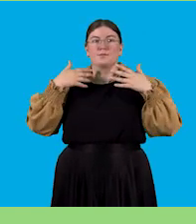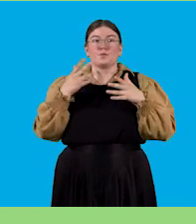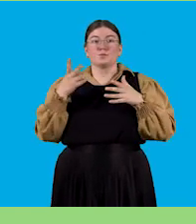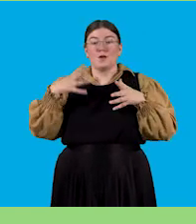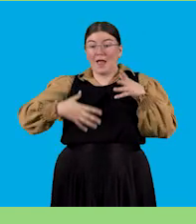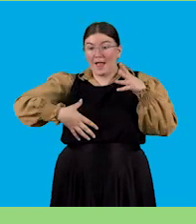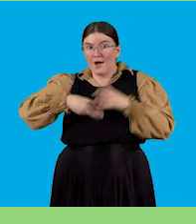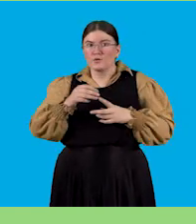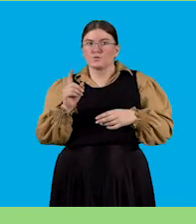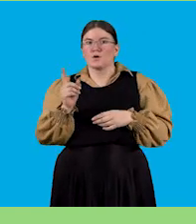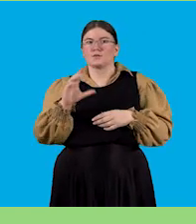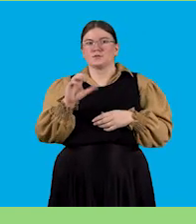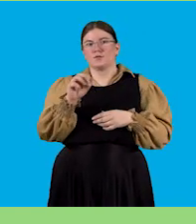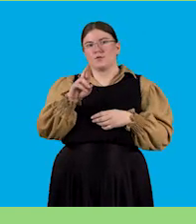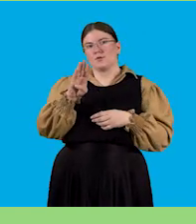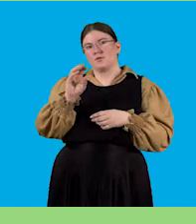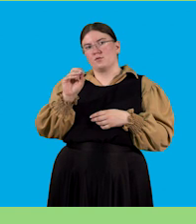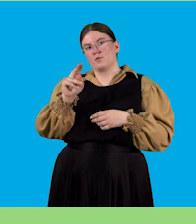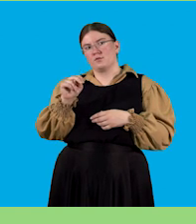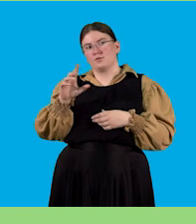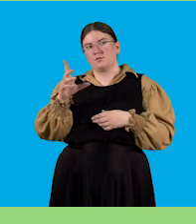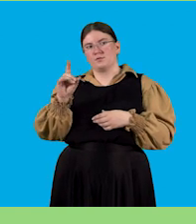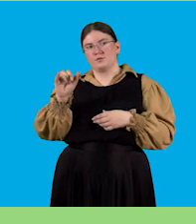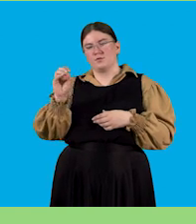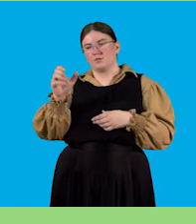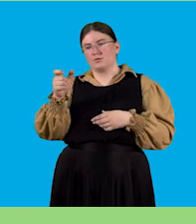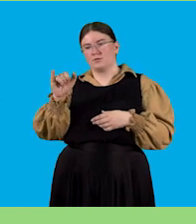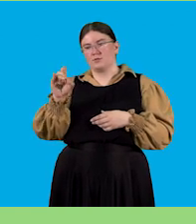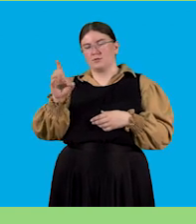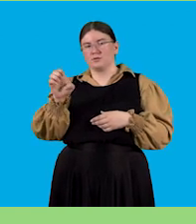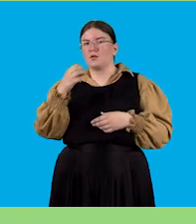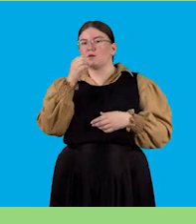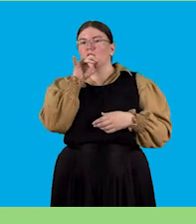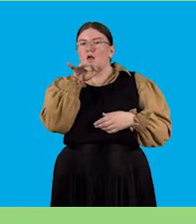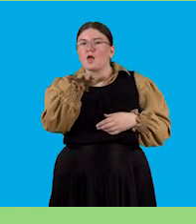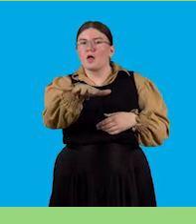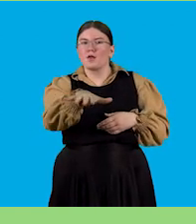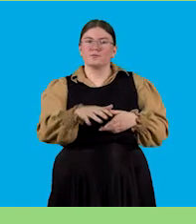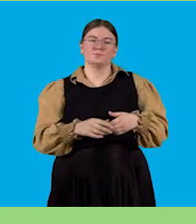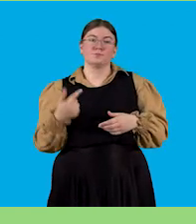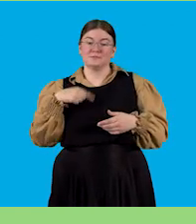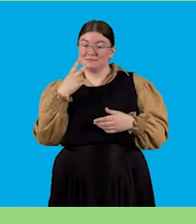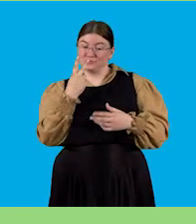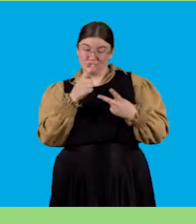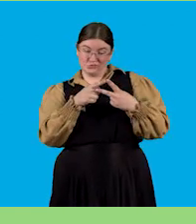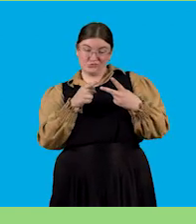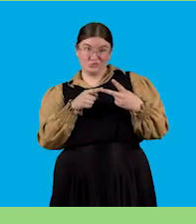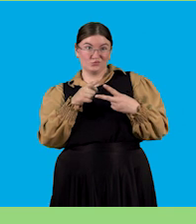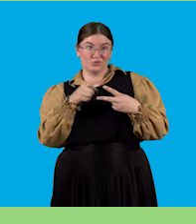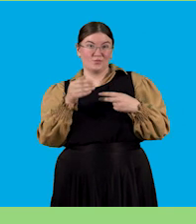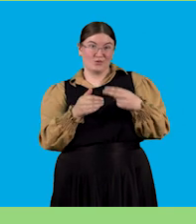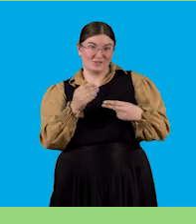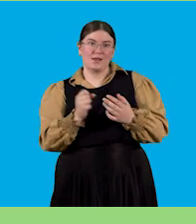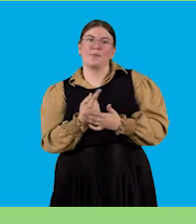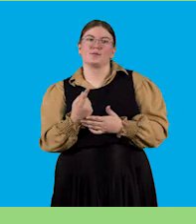exhalation. We are also going to look at those two terms and see what happens during those two processes.